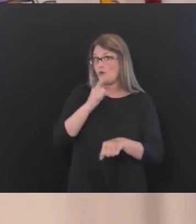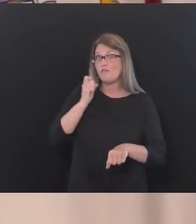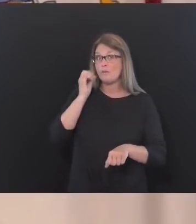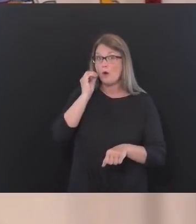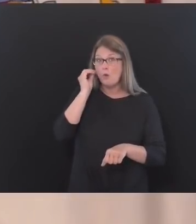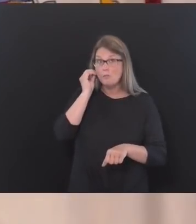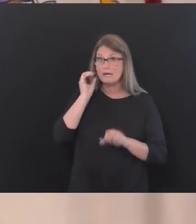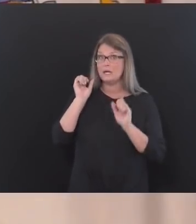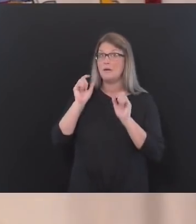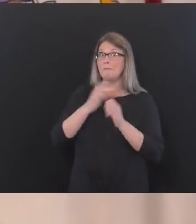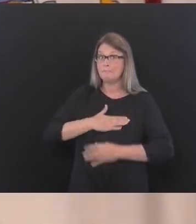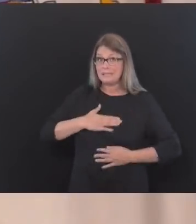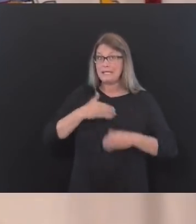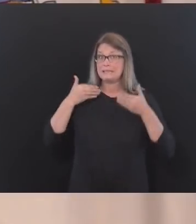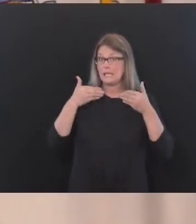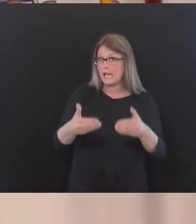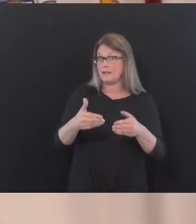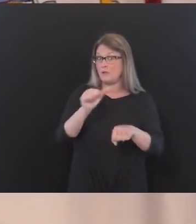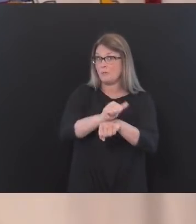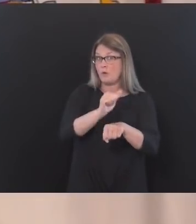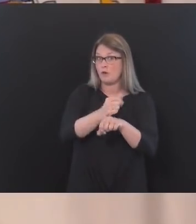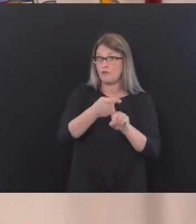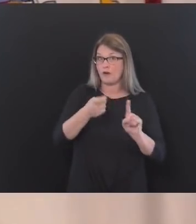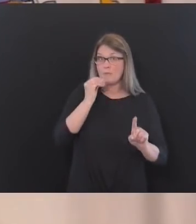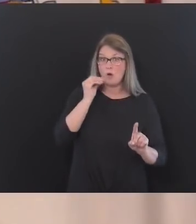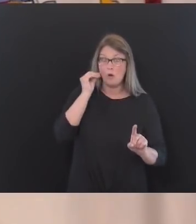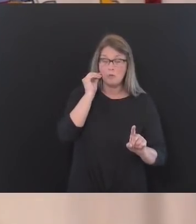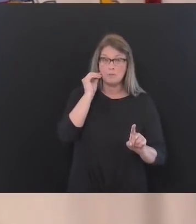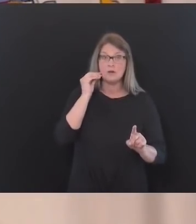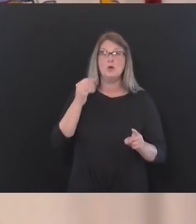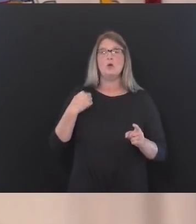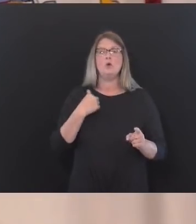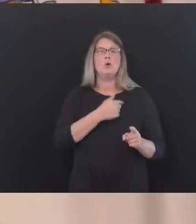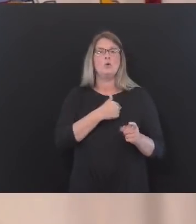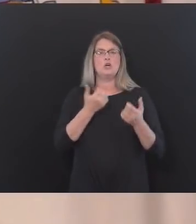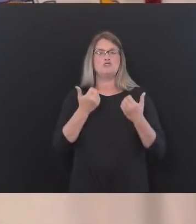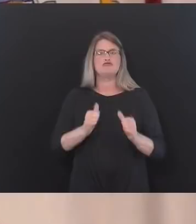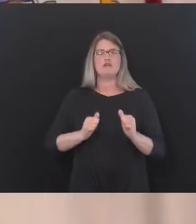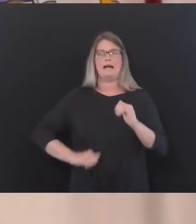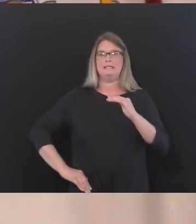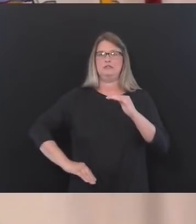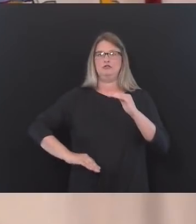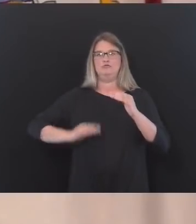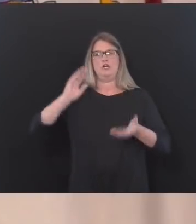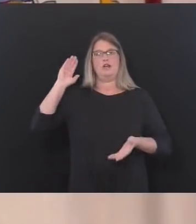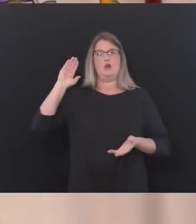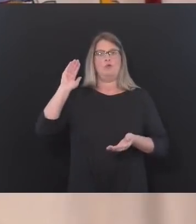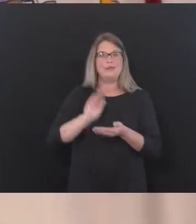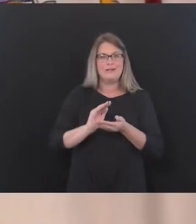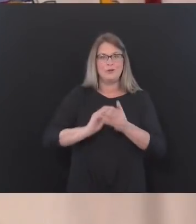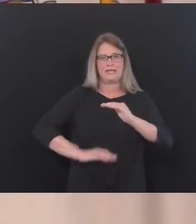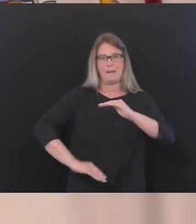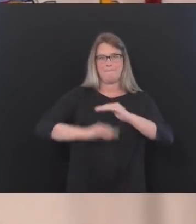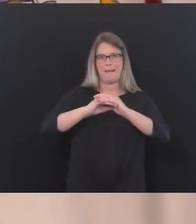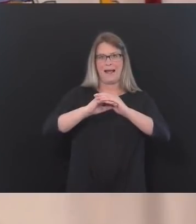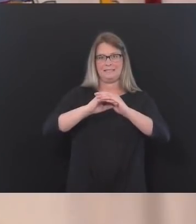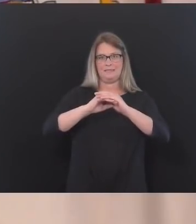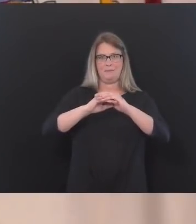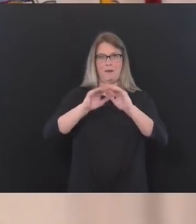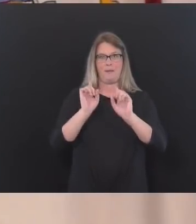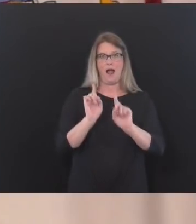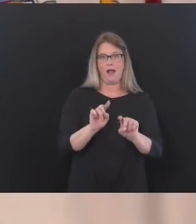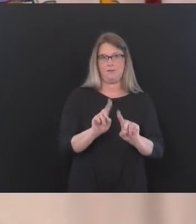We're directing the local health departments to establish the maximum occupancy of and proper